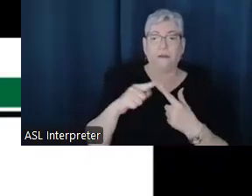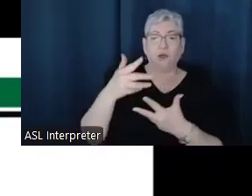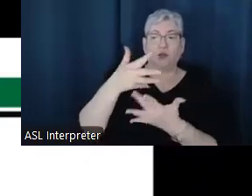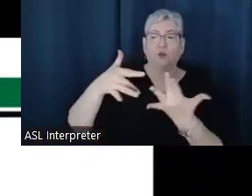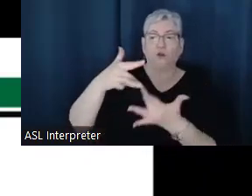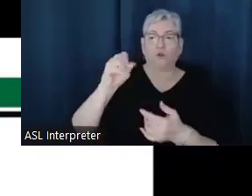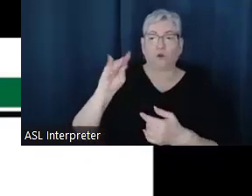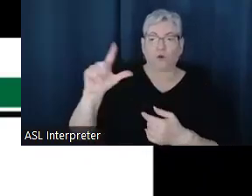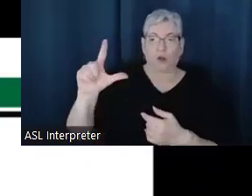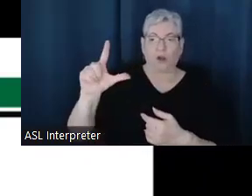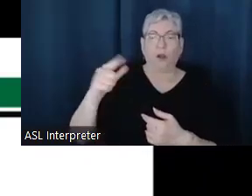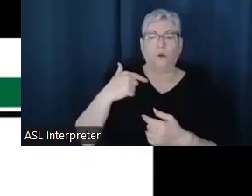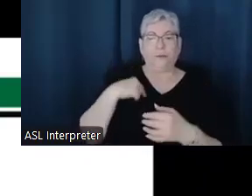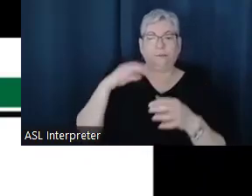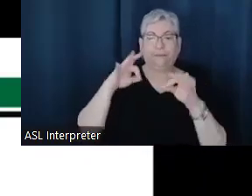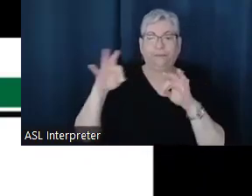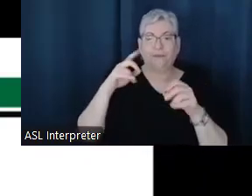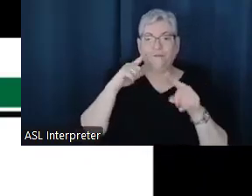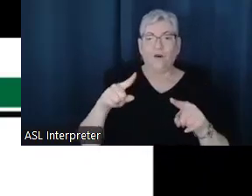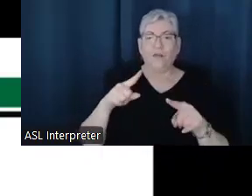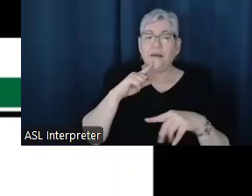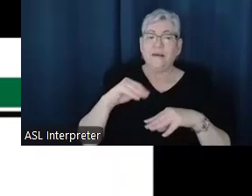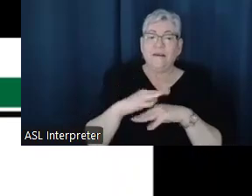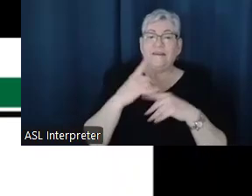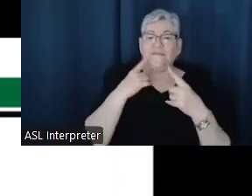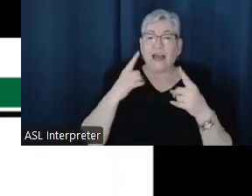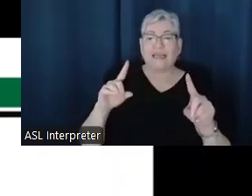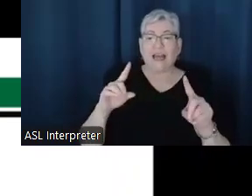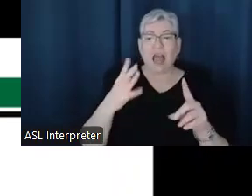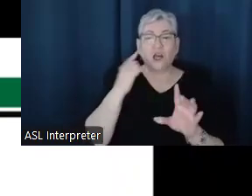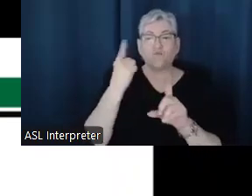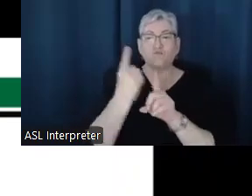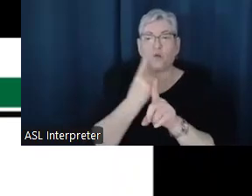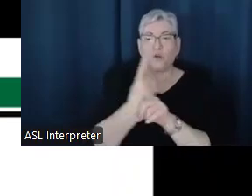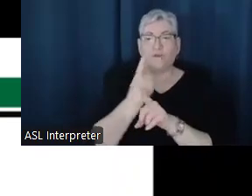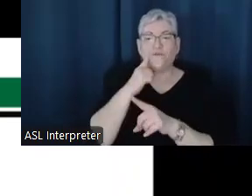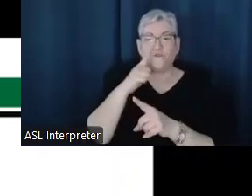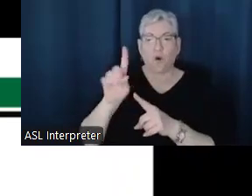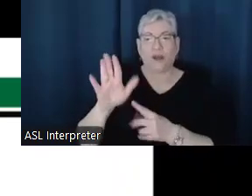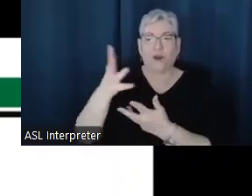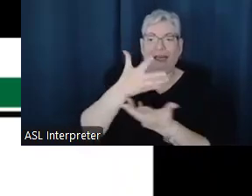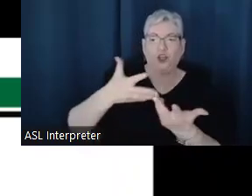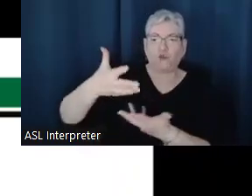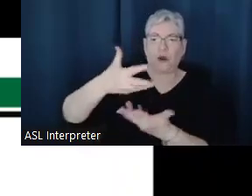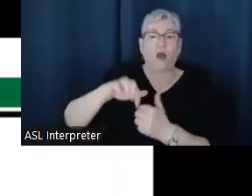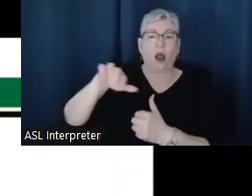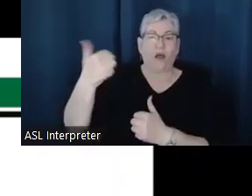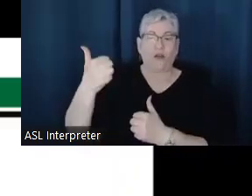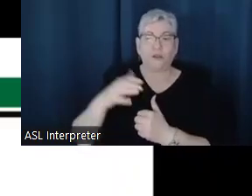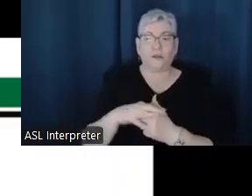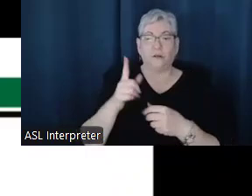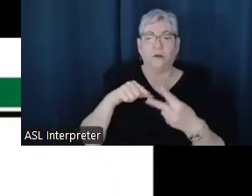we define for this purpose as the effectiveness and appropriateness of their interactions with others. A